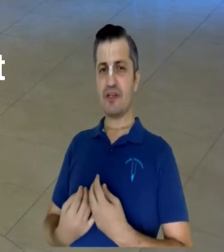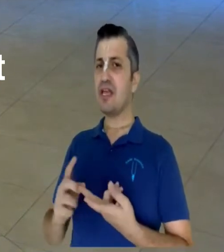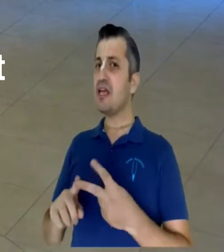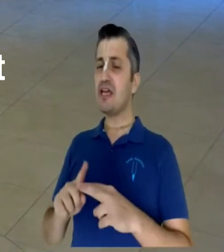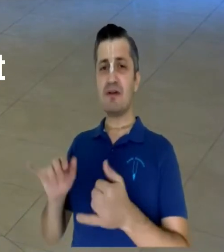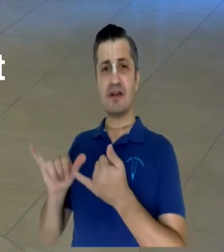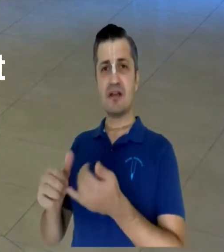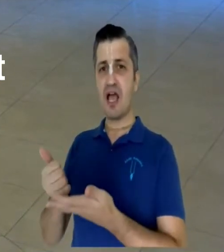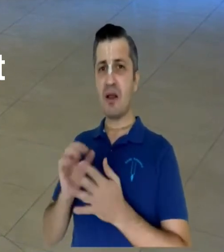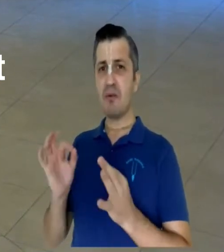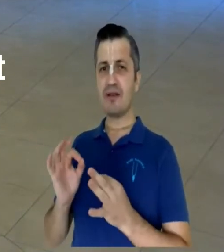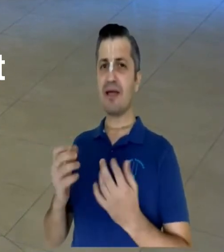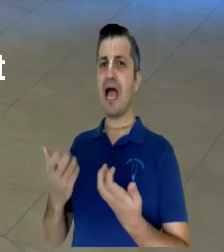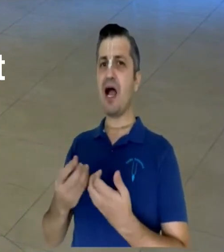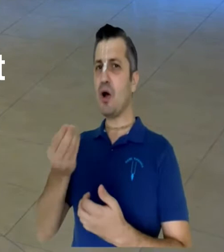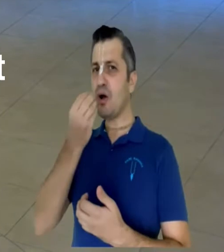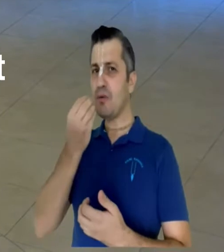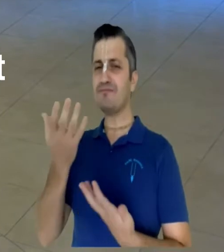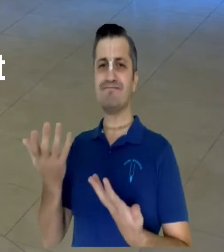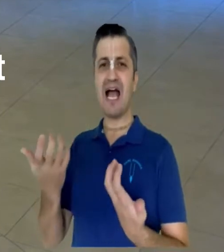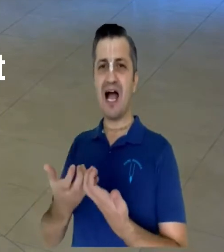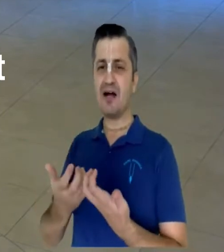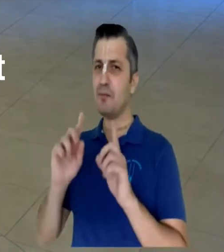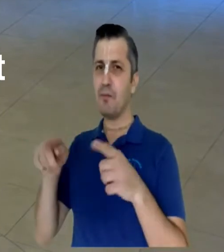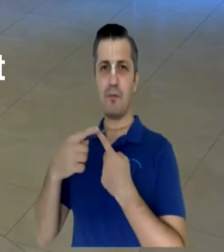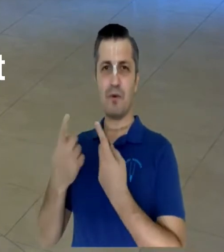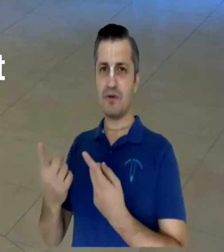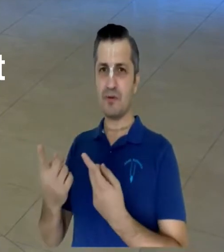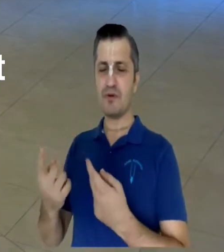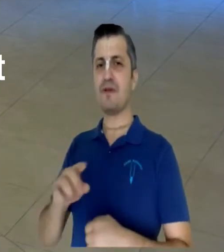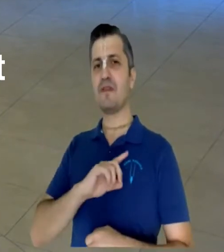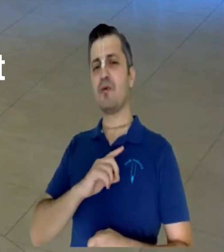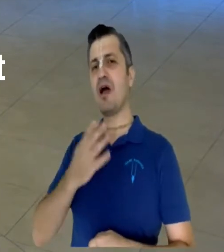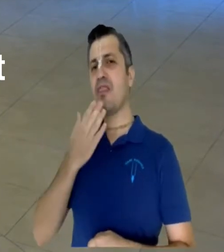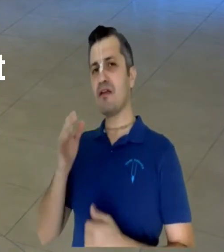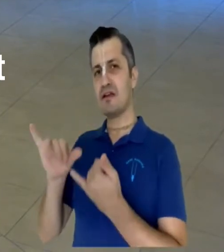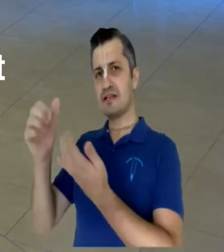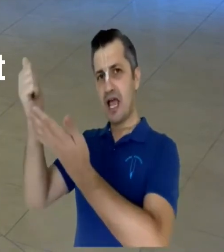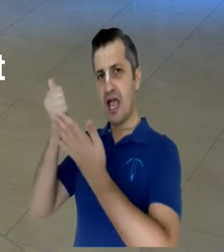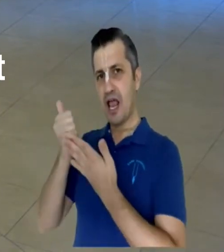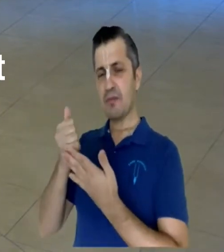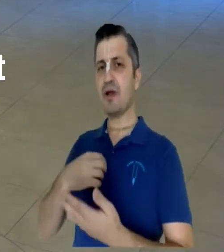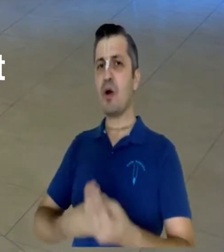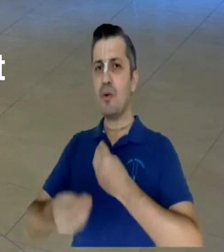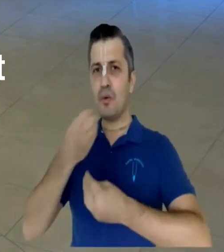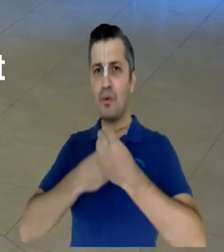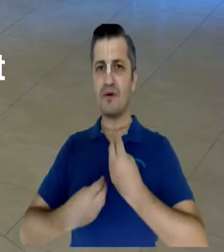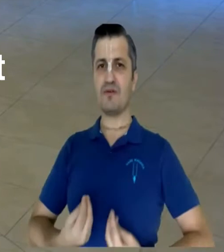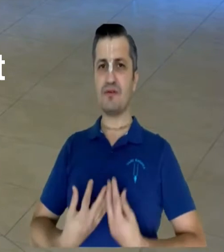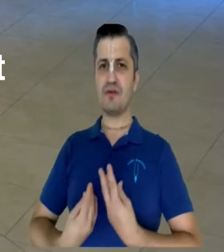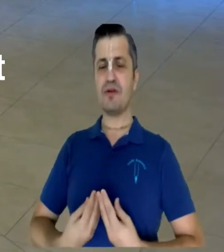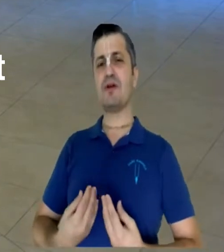produces and digests foodstuff, and by his grace we are enjoying life. In the Vedanta Sutra